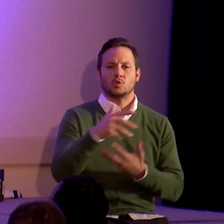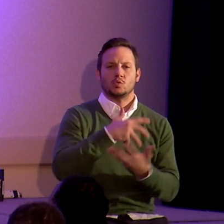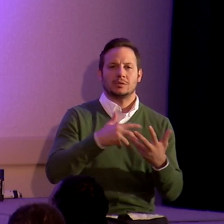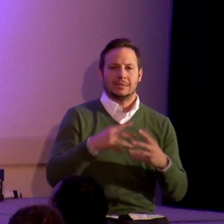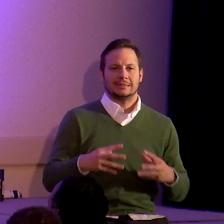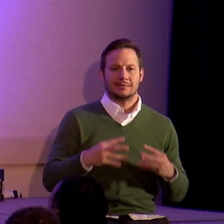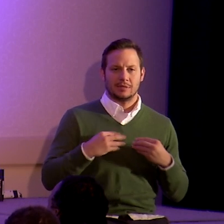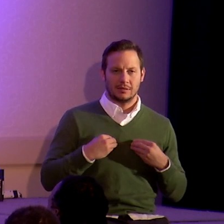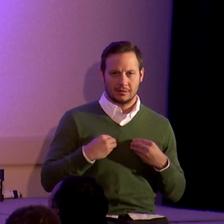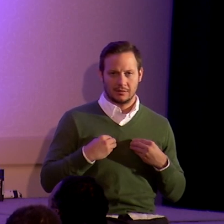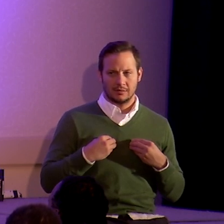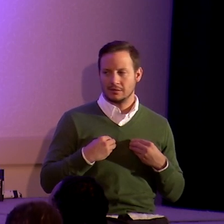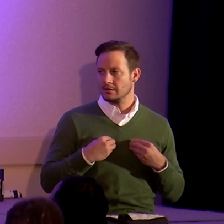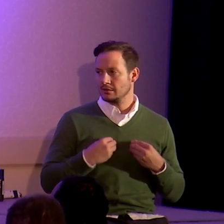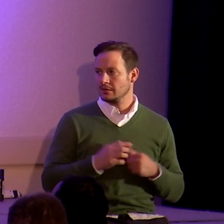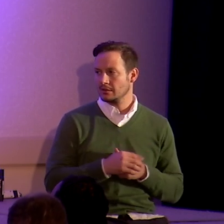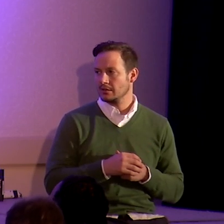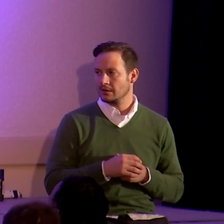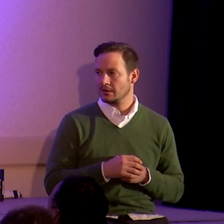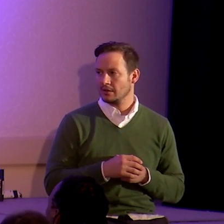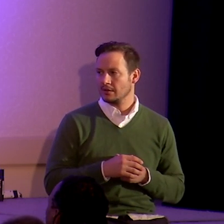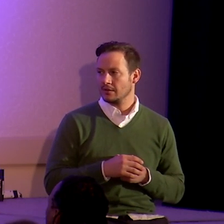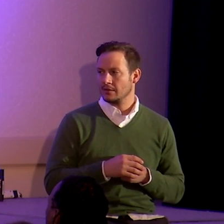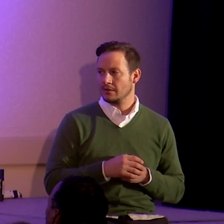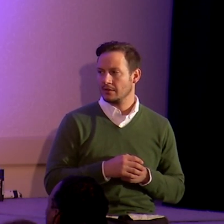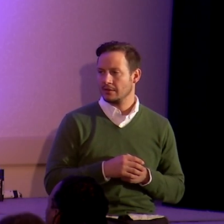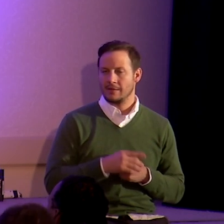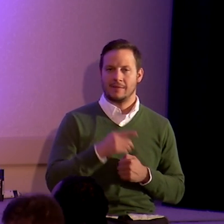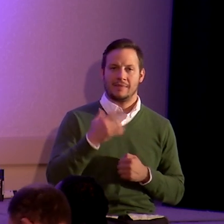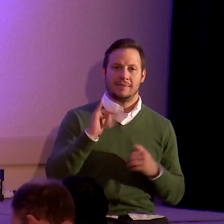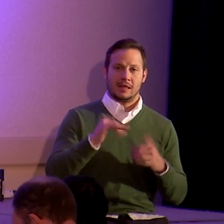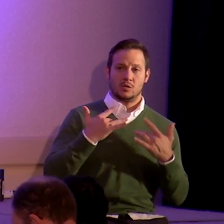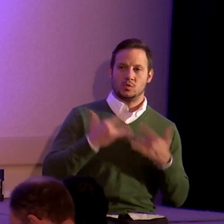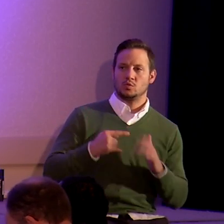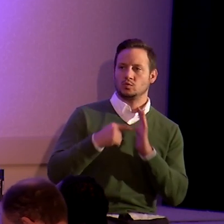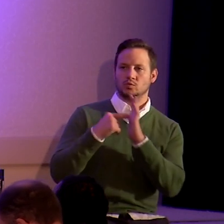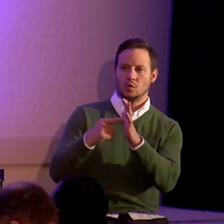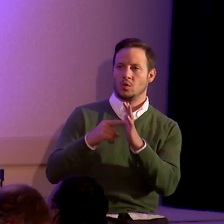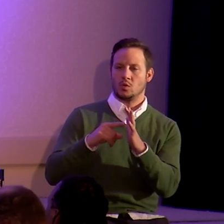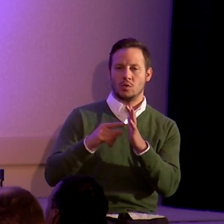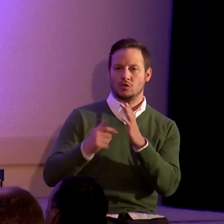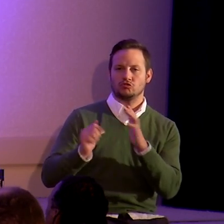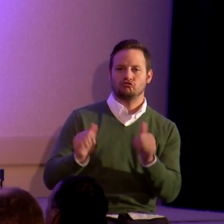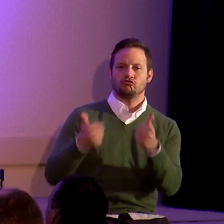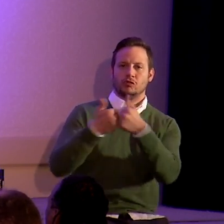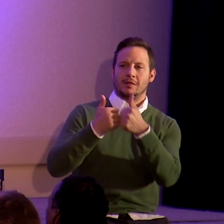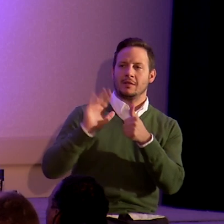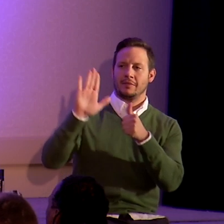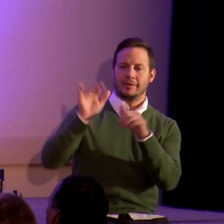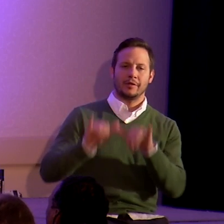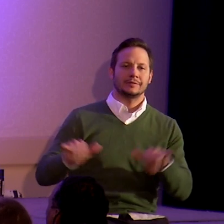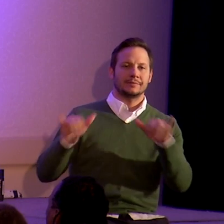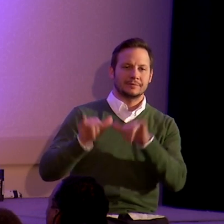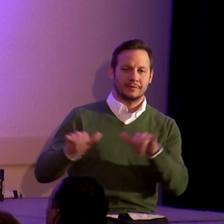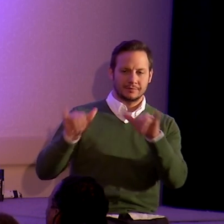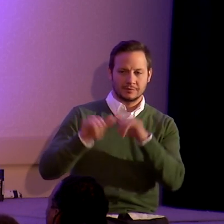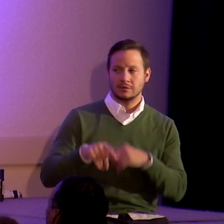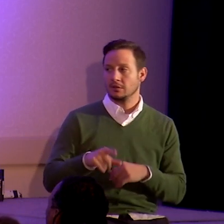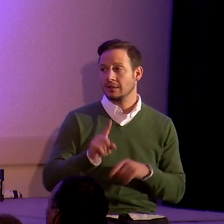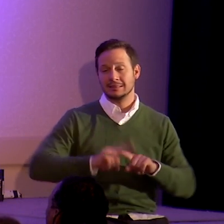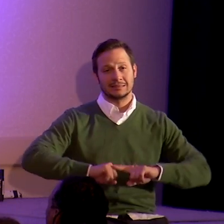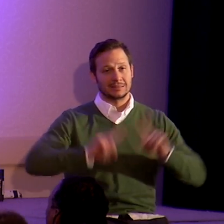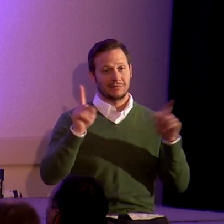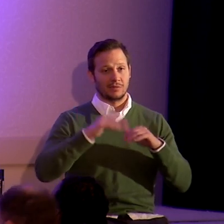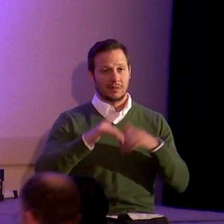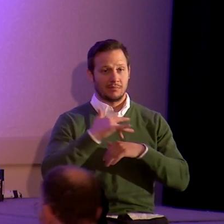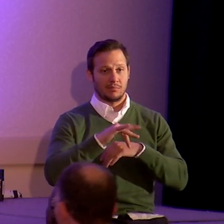It's subversive, and it threatens the status quo. This is very different from pornography, which is widespread in the